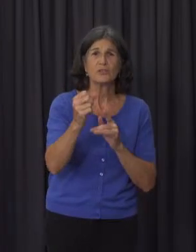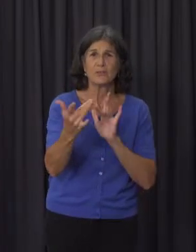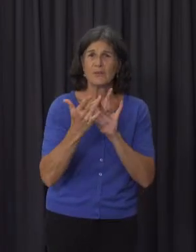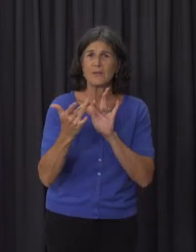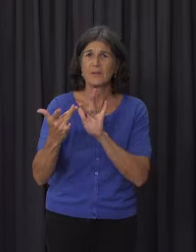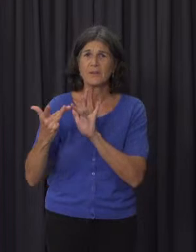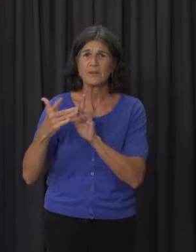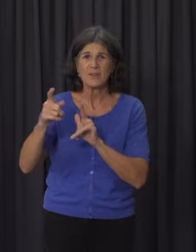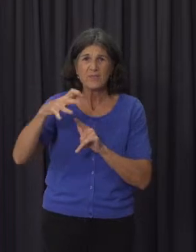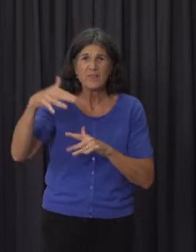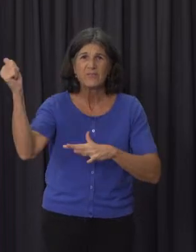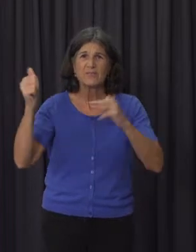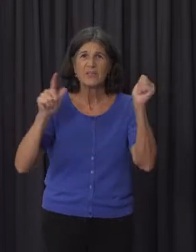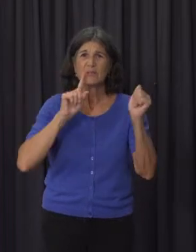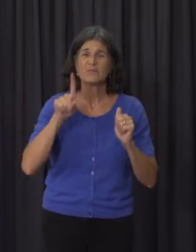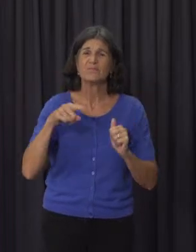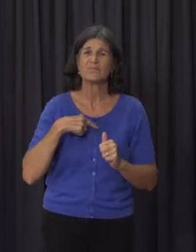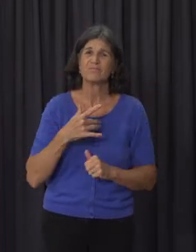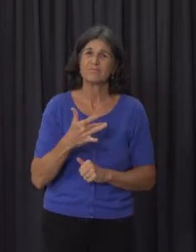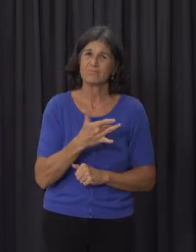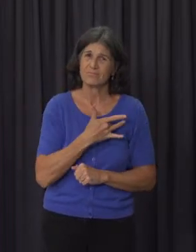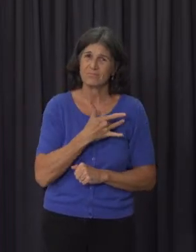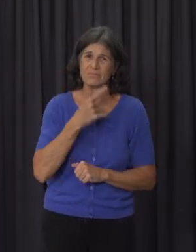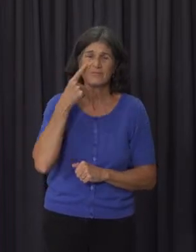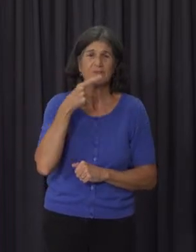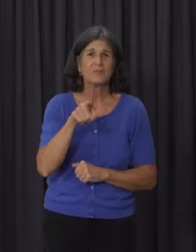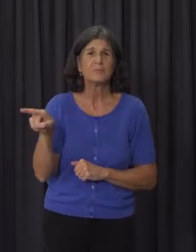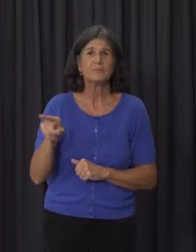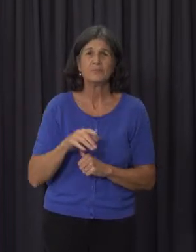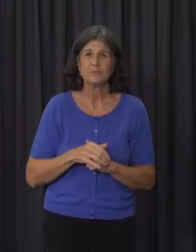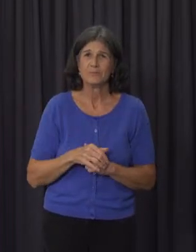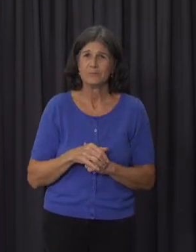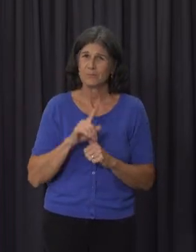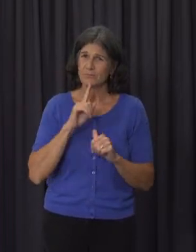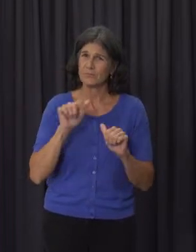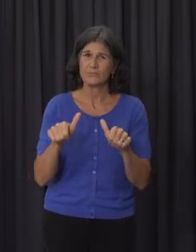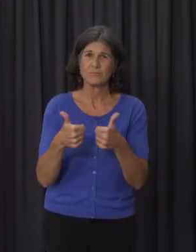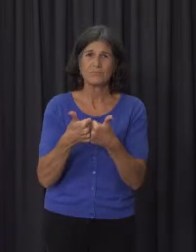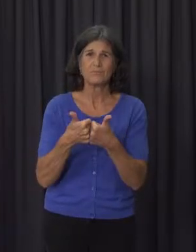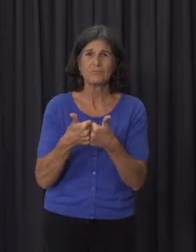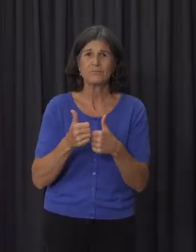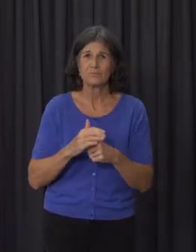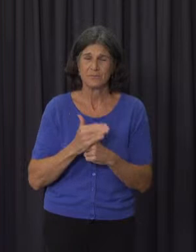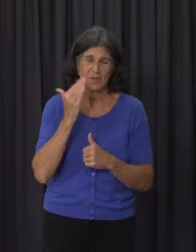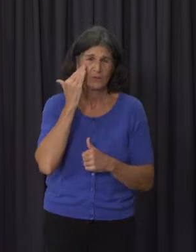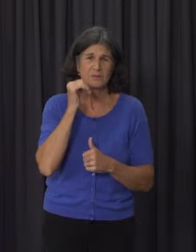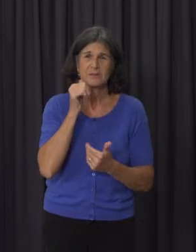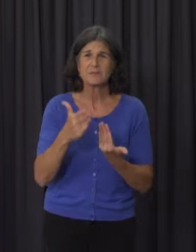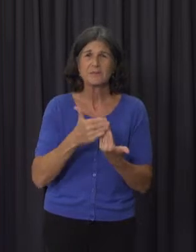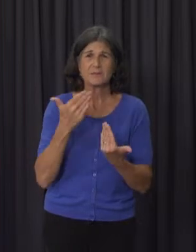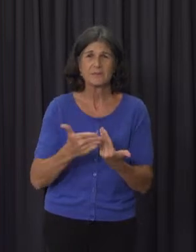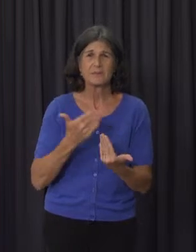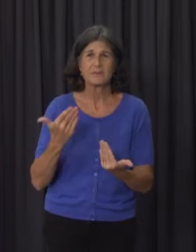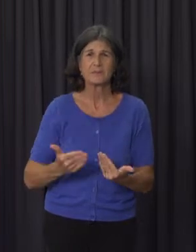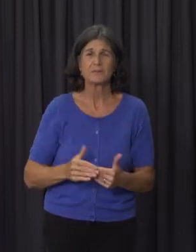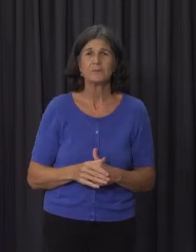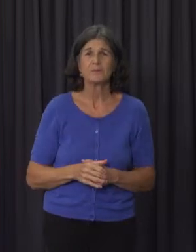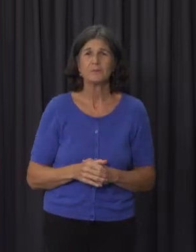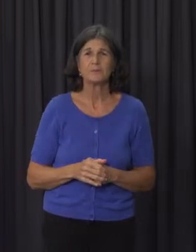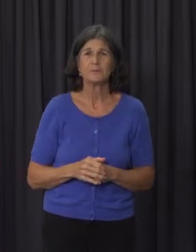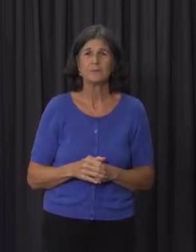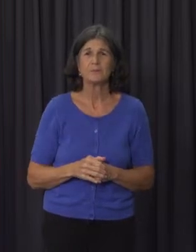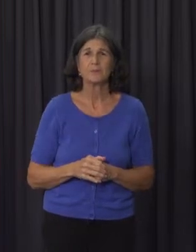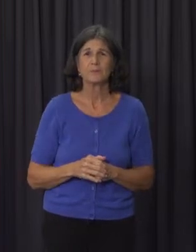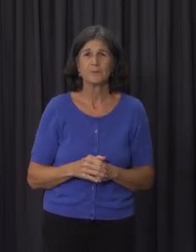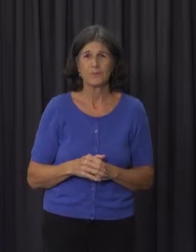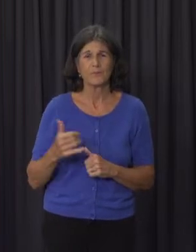that we understand this is a particularly challenging time. I assure you we are doing what we can to assist you and will continue to do